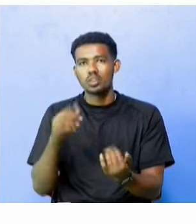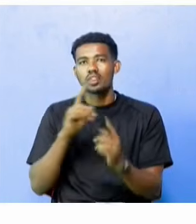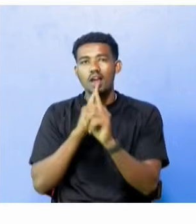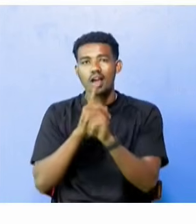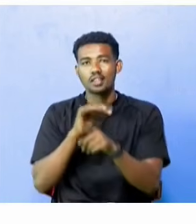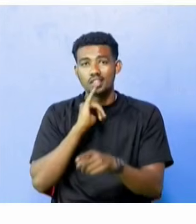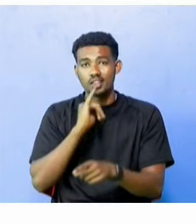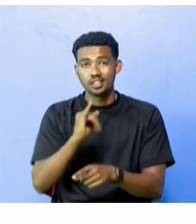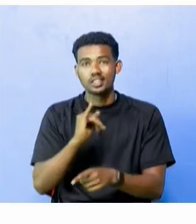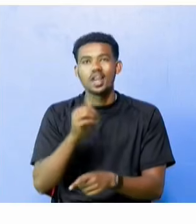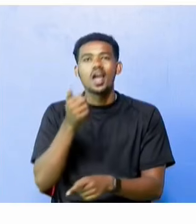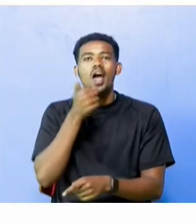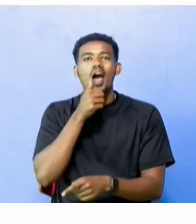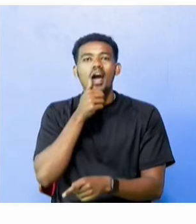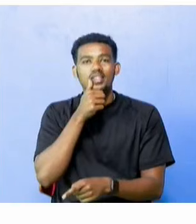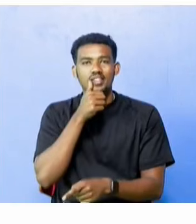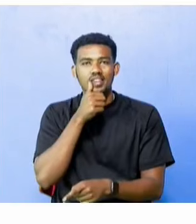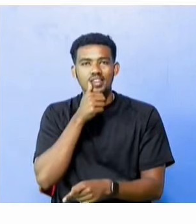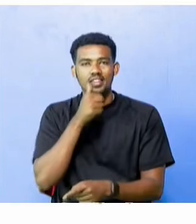Aster